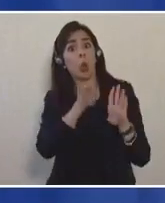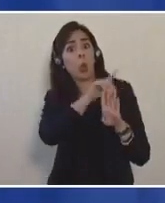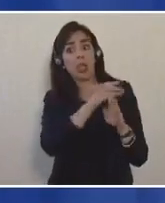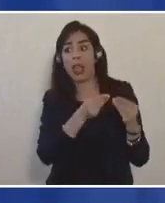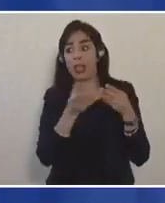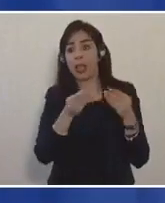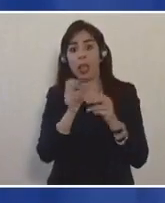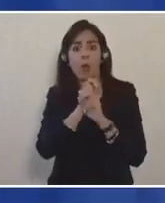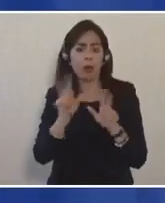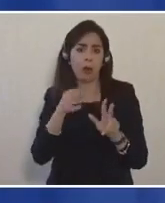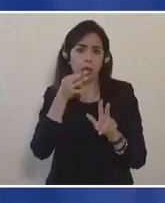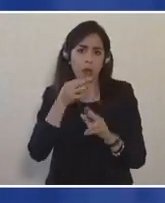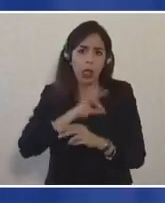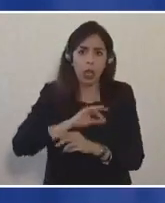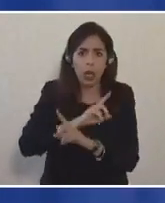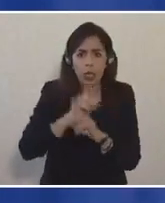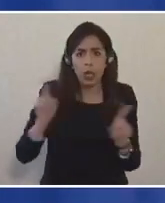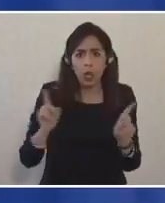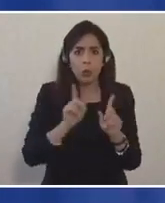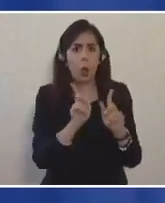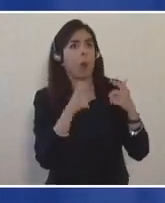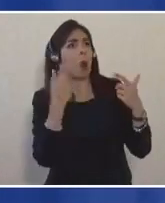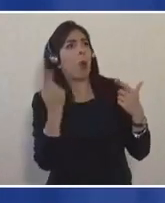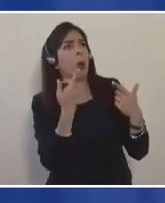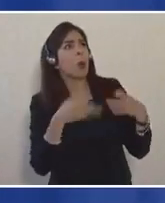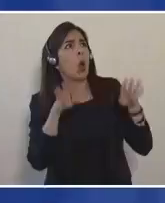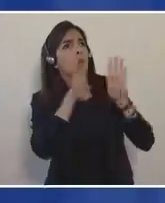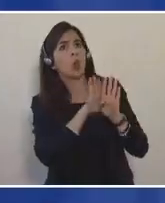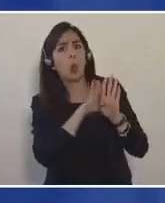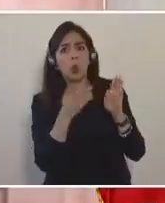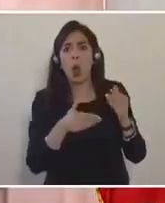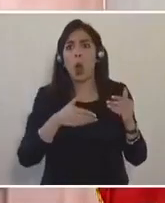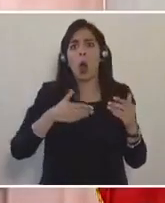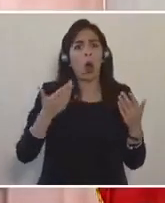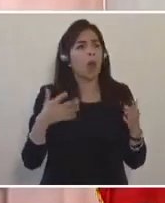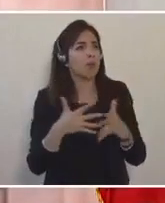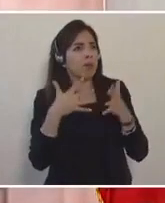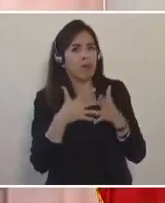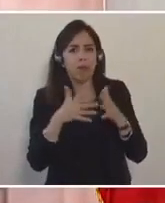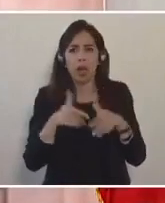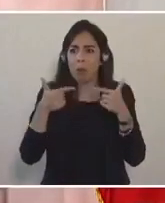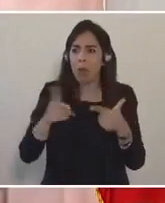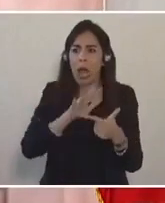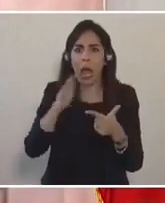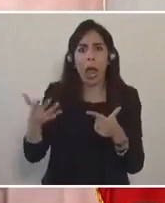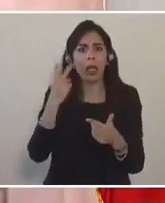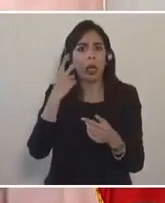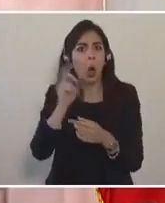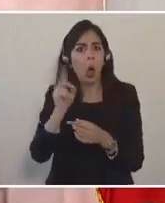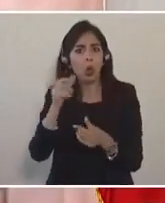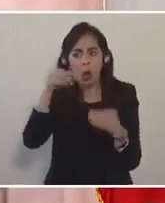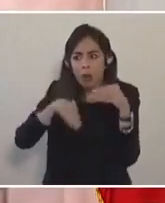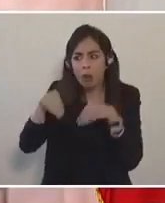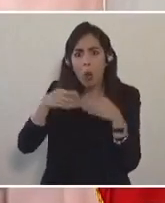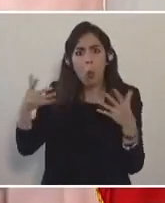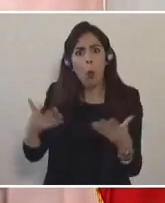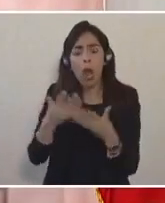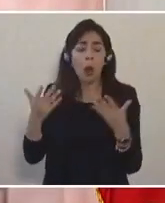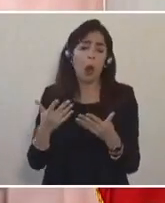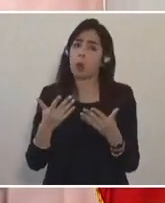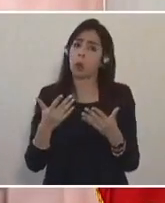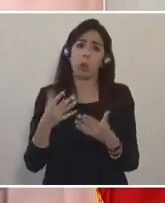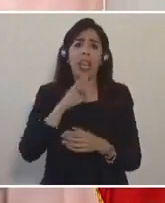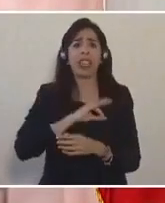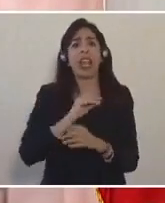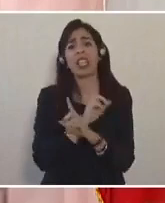supply chains up. And in that, we are in very good talks now with the UK and with